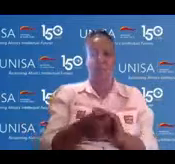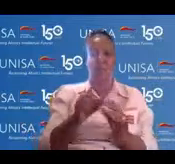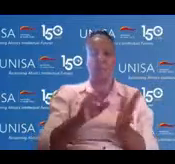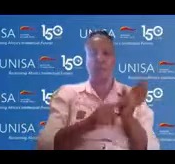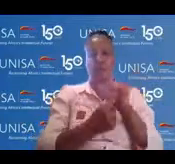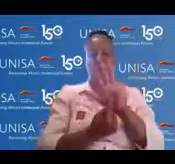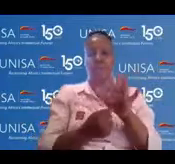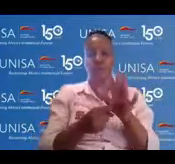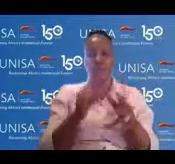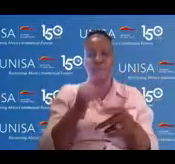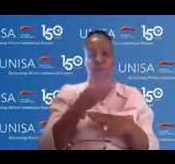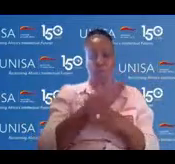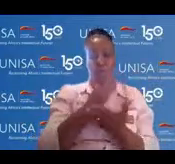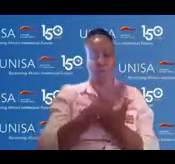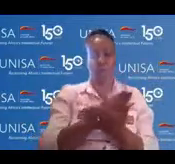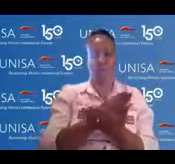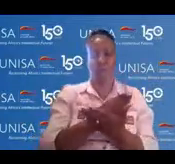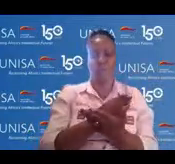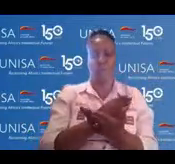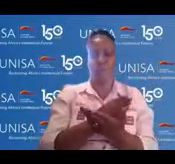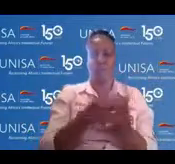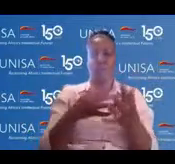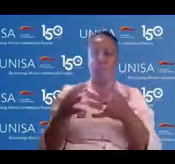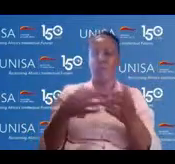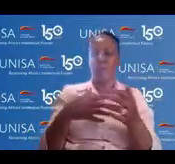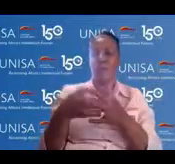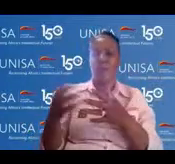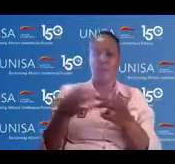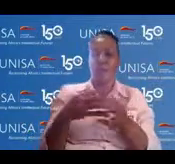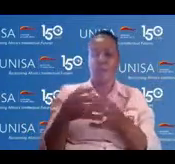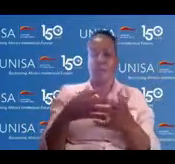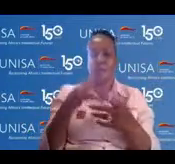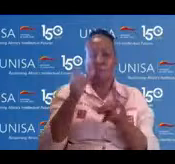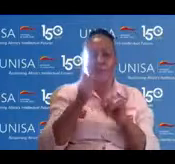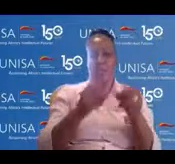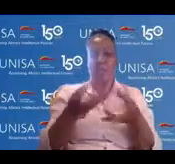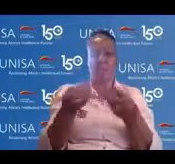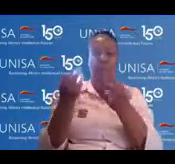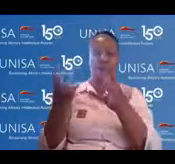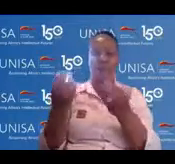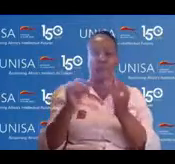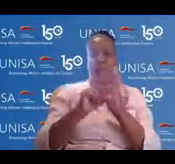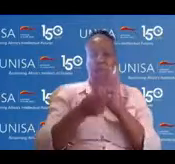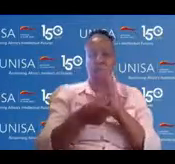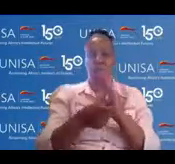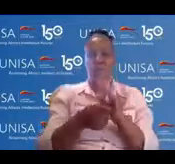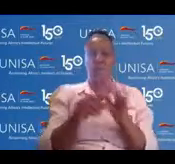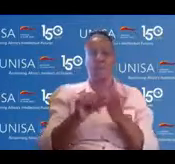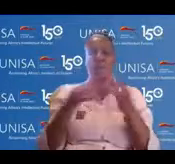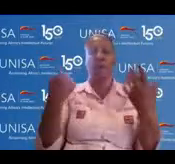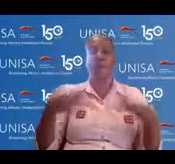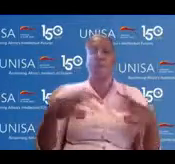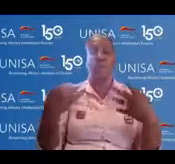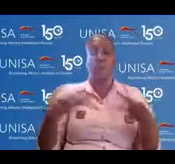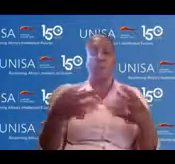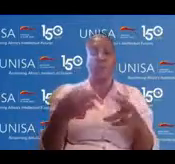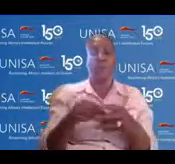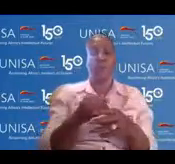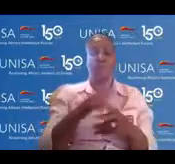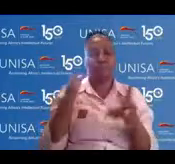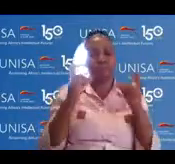reality that any of you can acquire a disability. That's why it's important to listen to this kind of